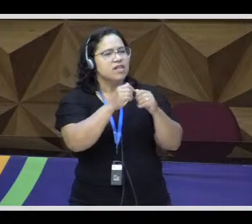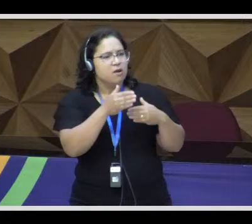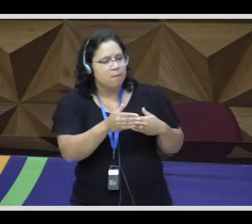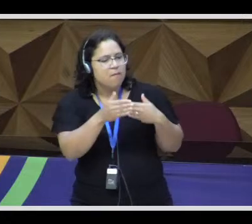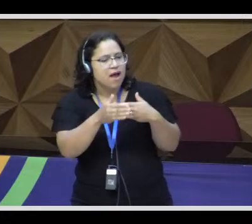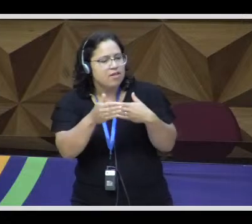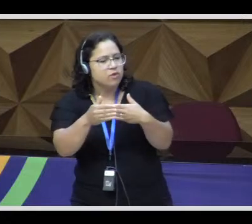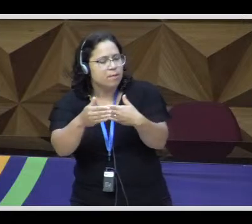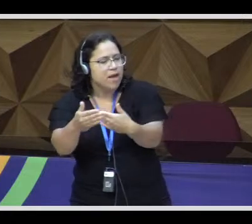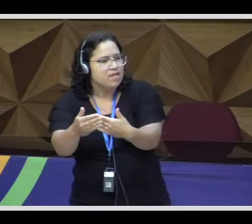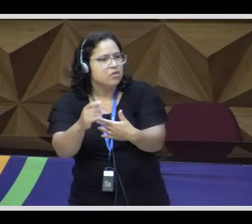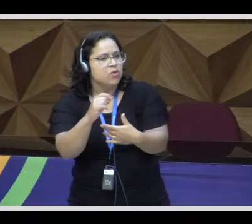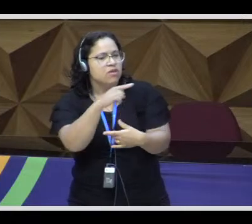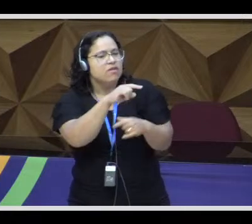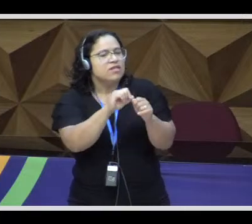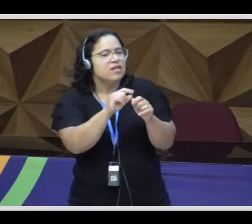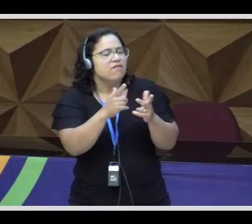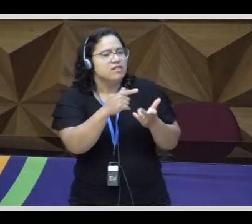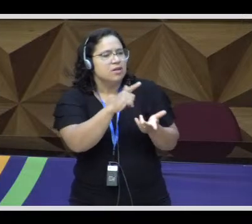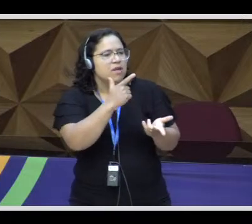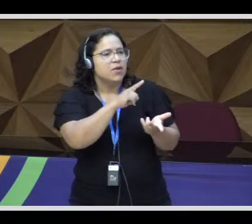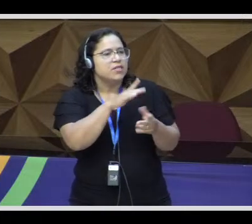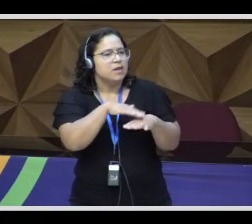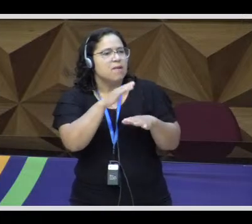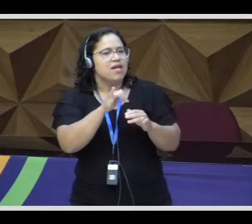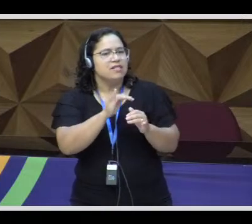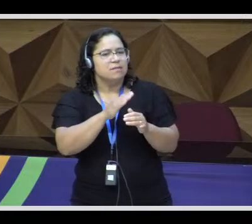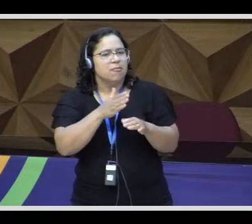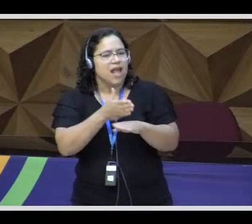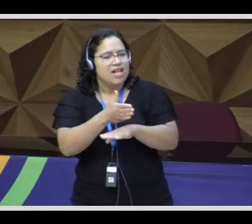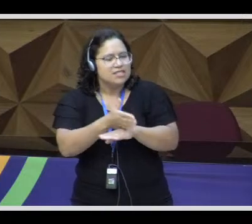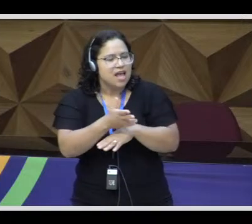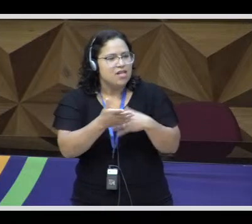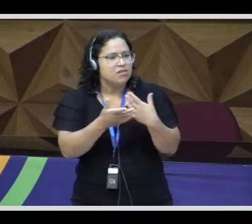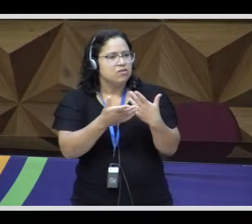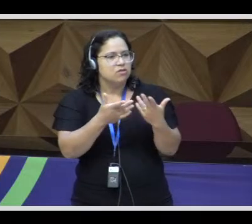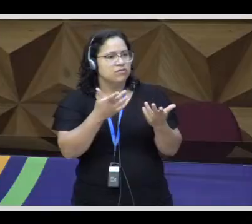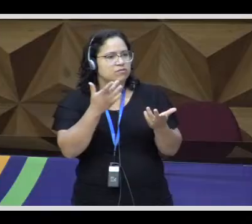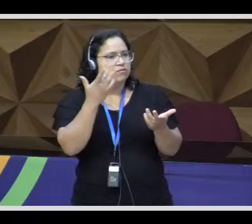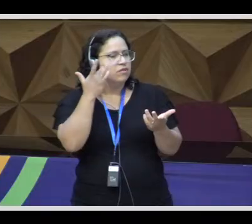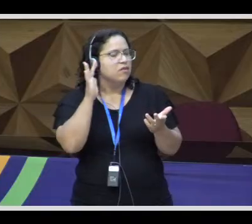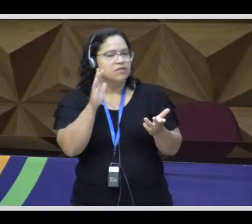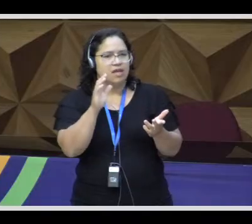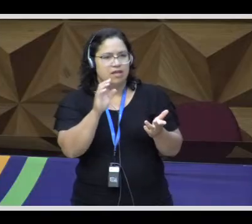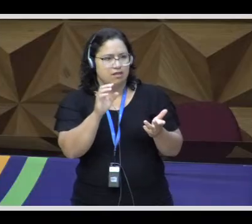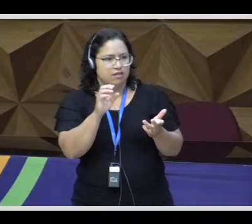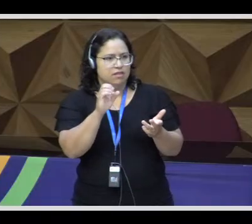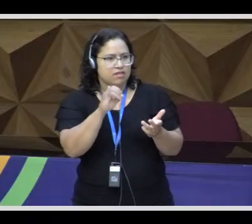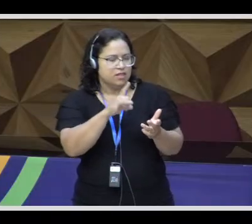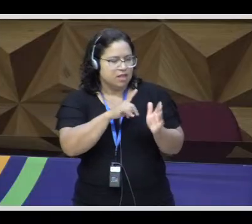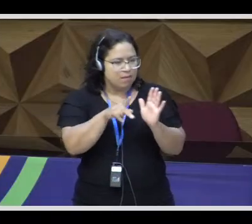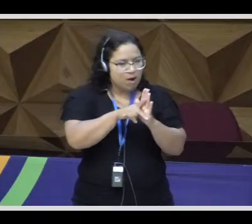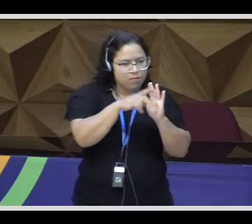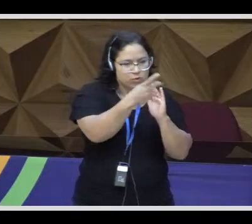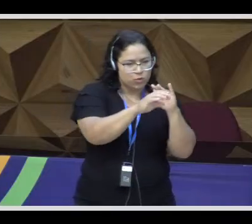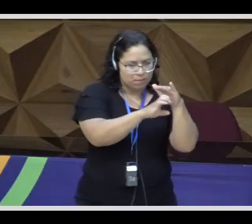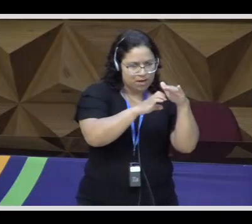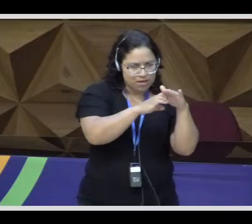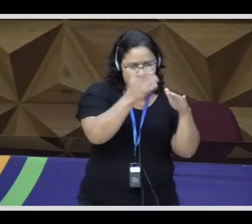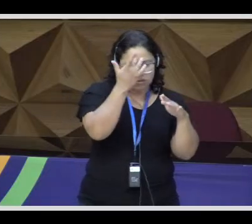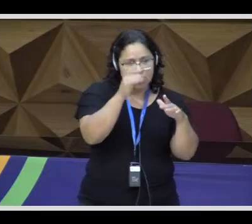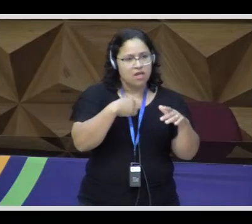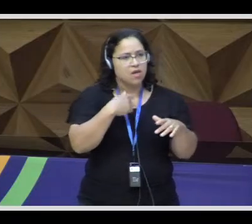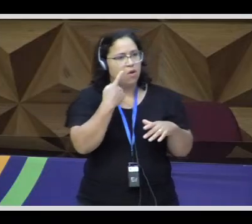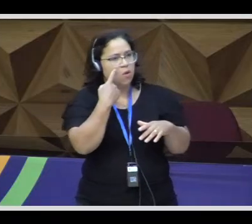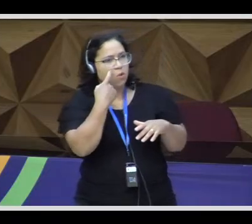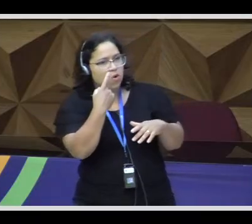Sage Foundation, not necessarily. I don't know whether he has his own company. So I'm just curious about how you